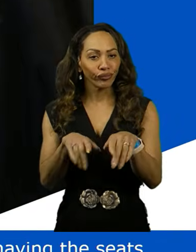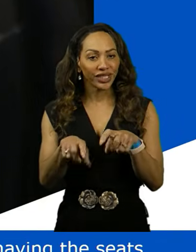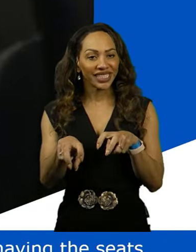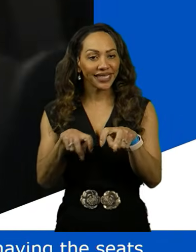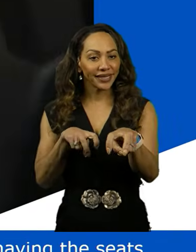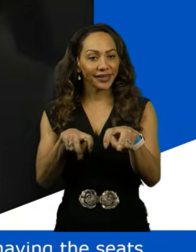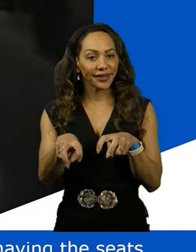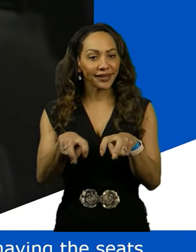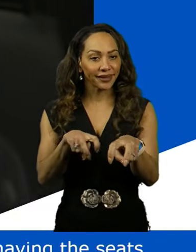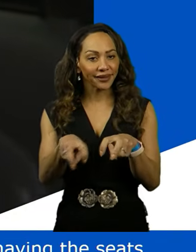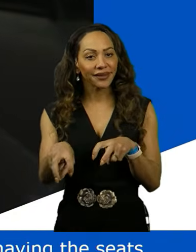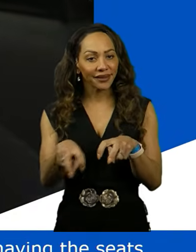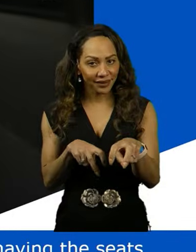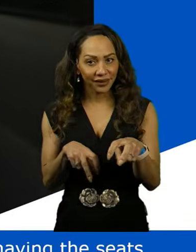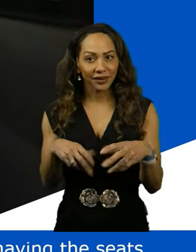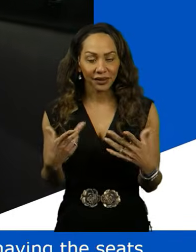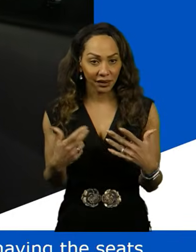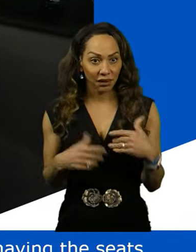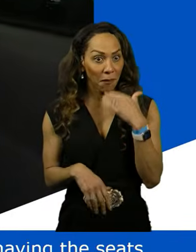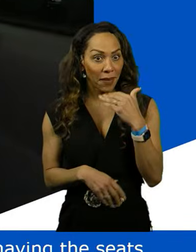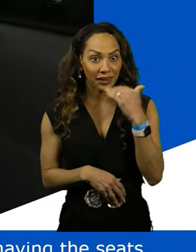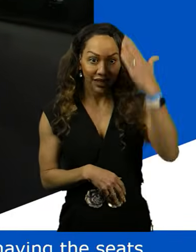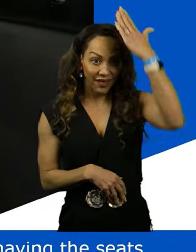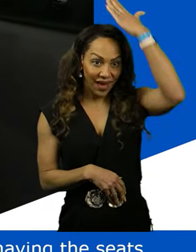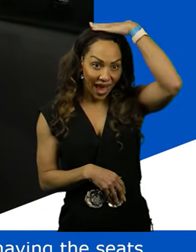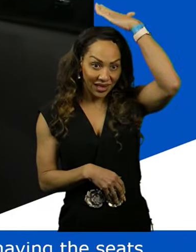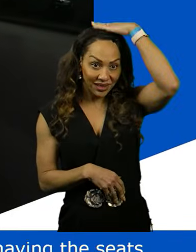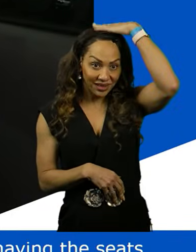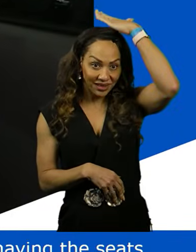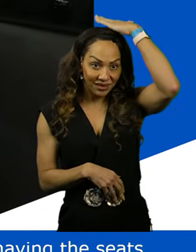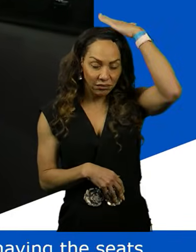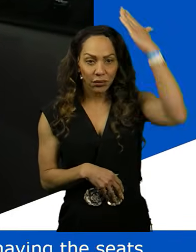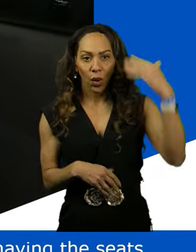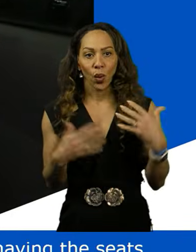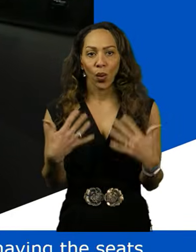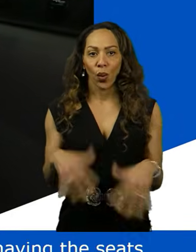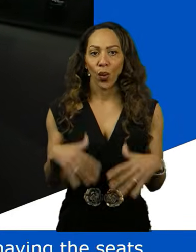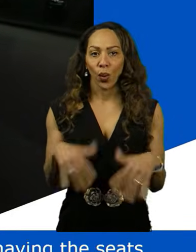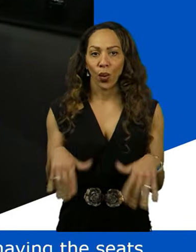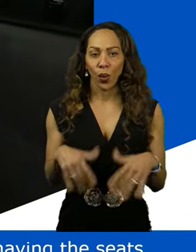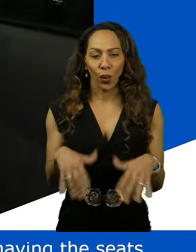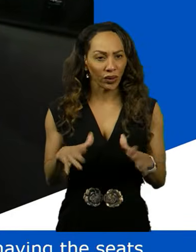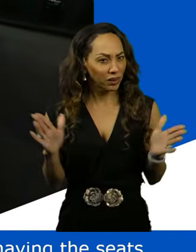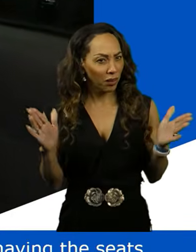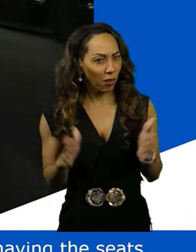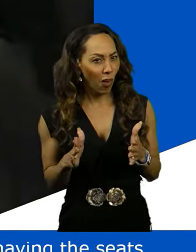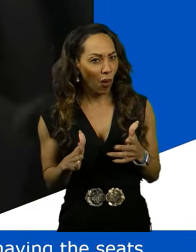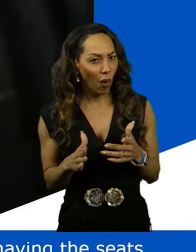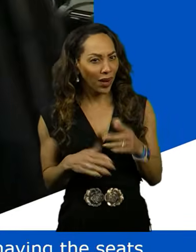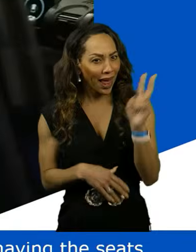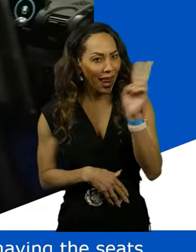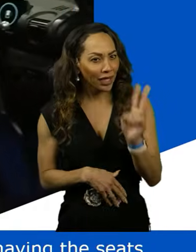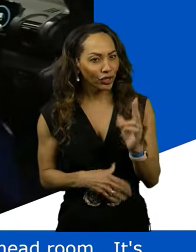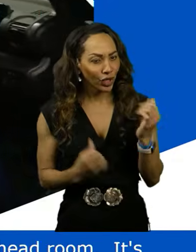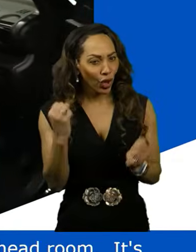And obviously you'll see that I've got loads of headroom. It's amazingly spacious for such a small electric car on the